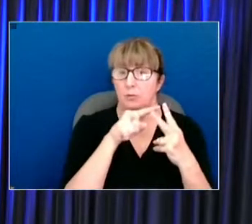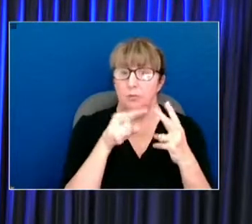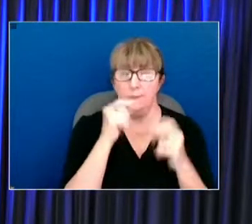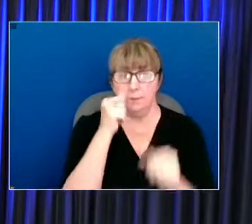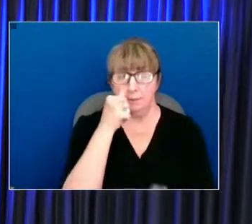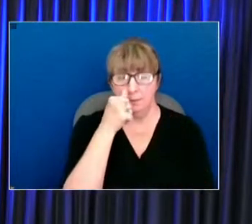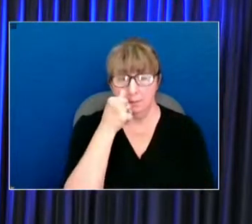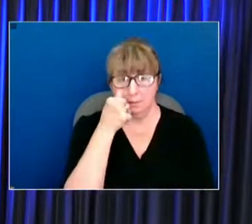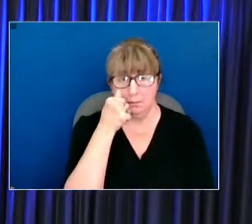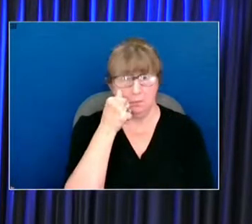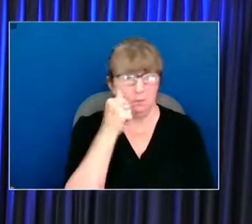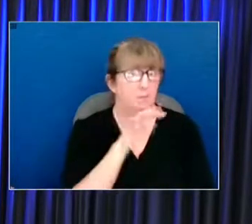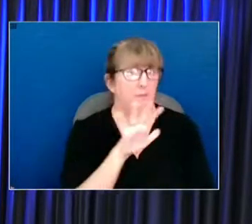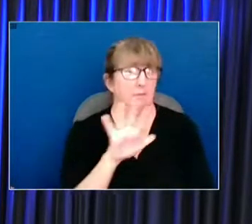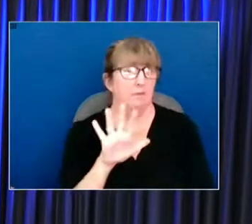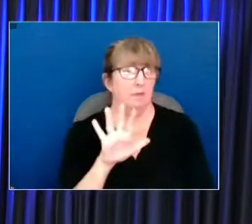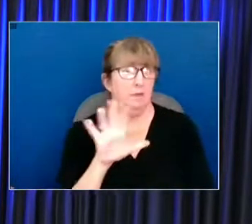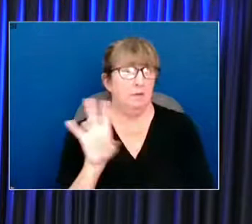57. I